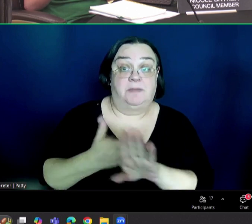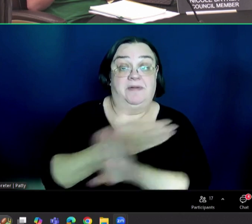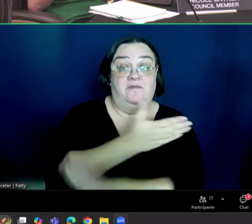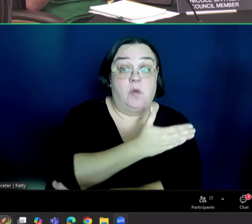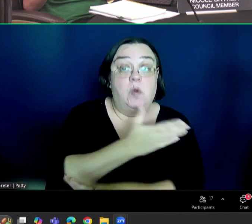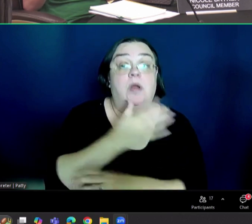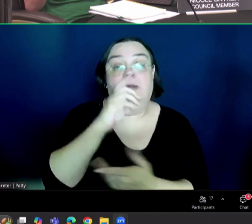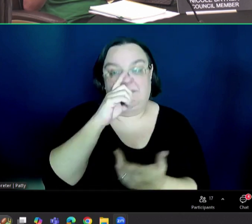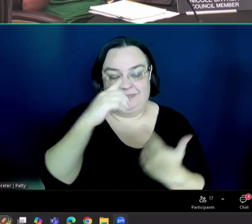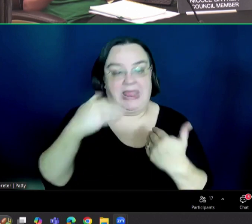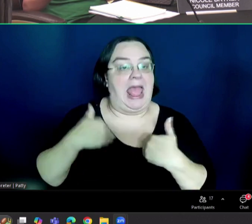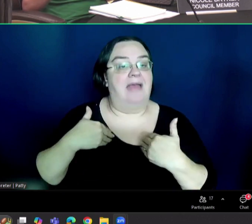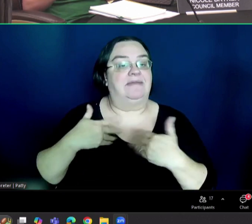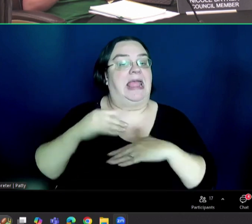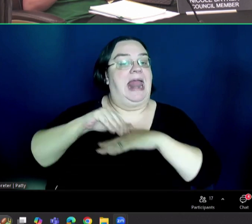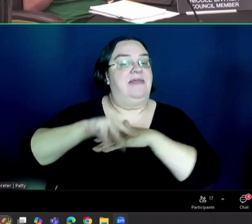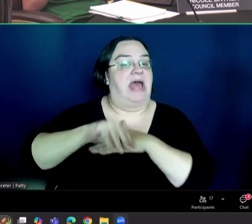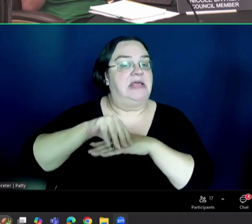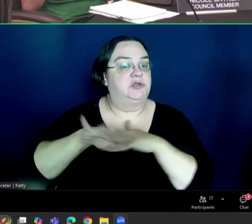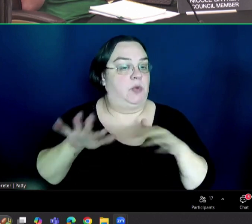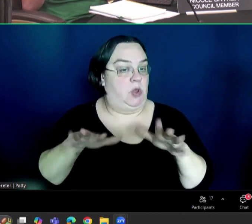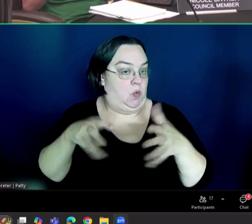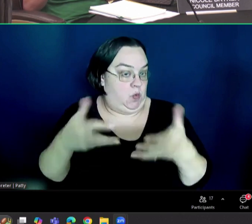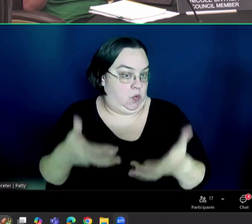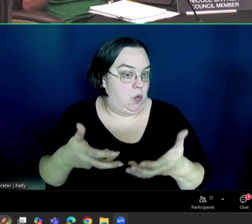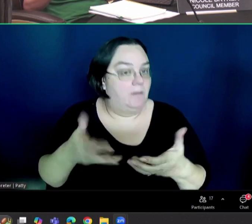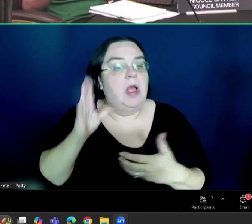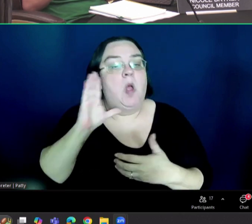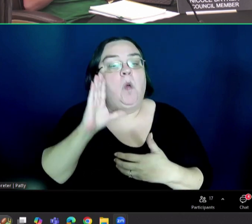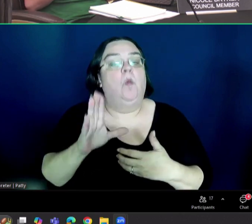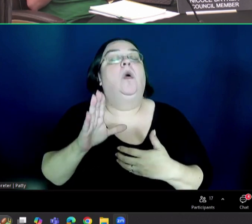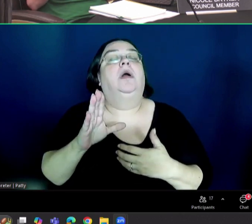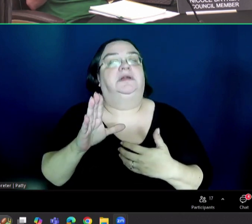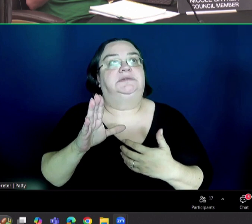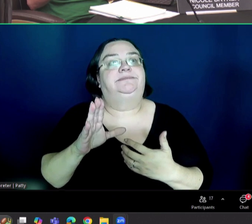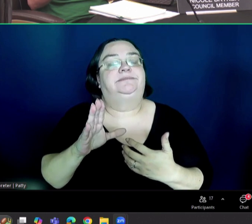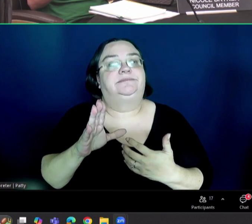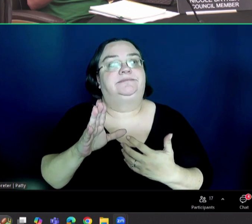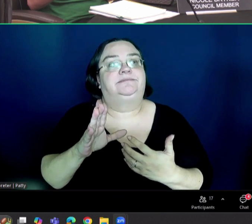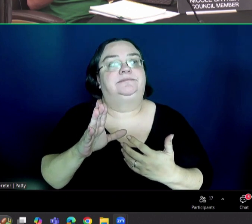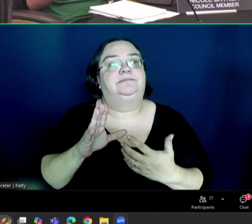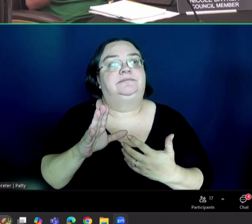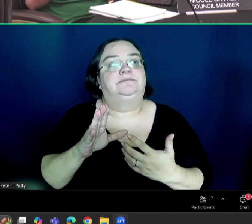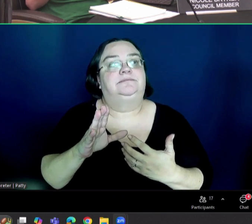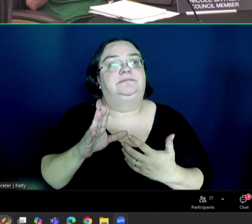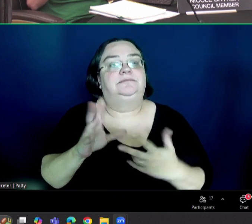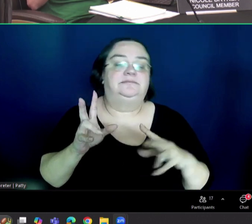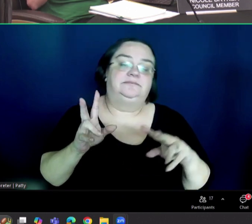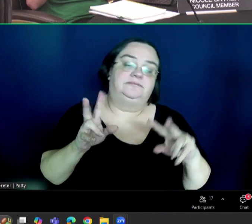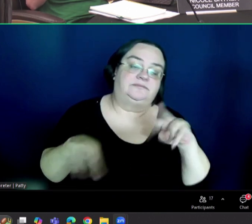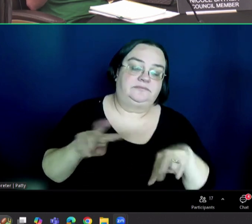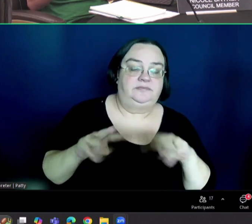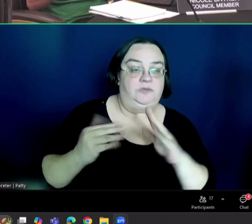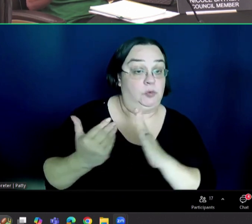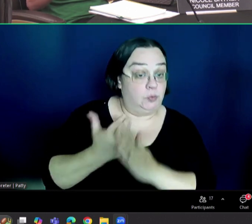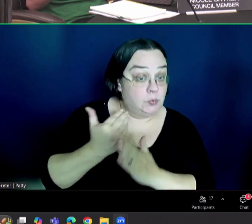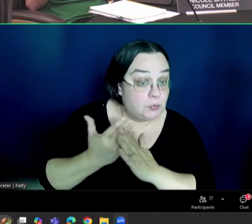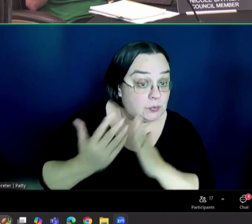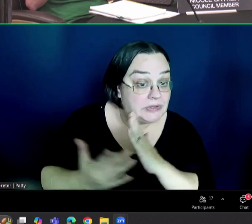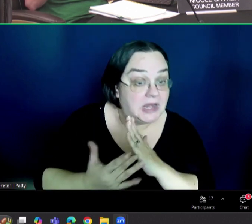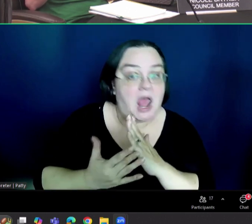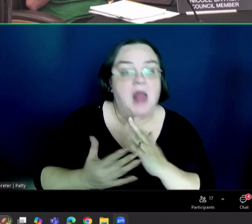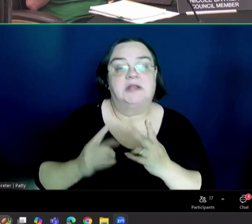an advisory group that would look at new technologies, look at